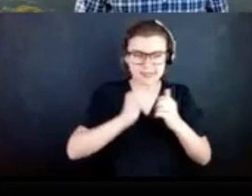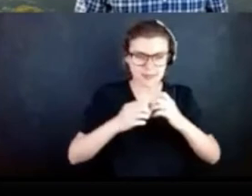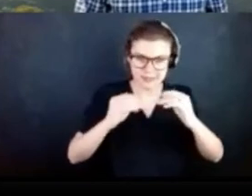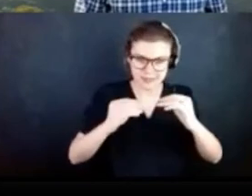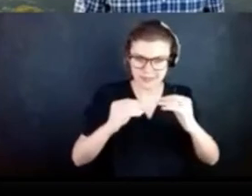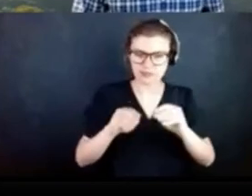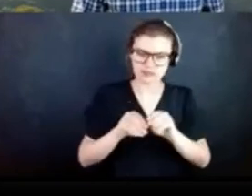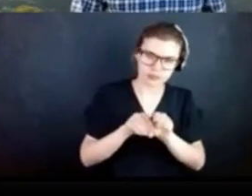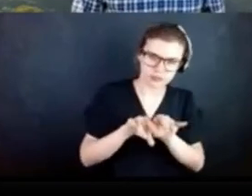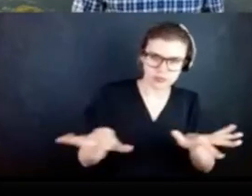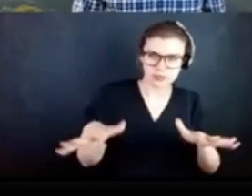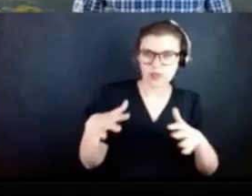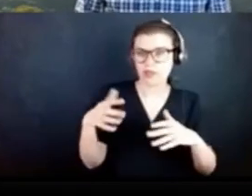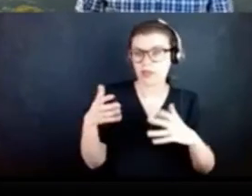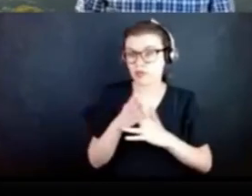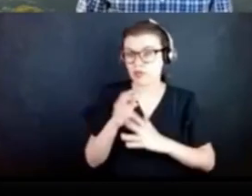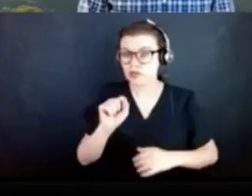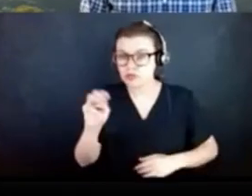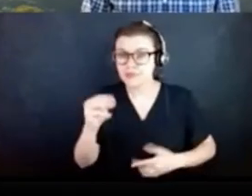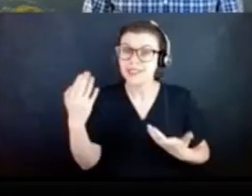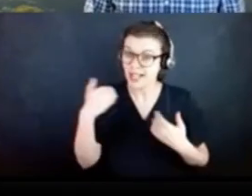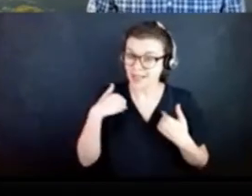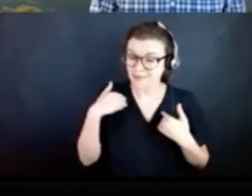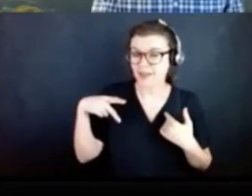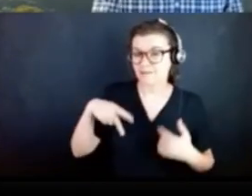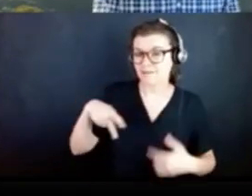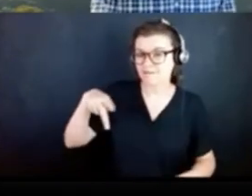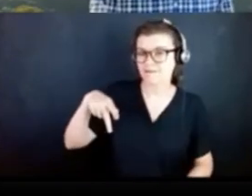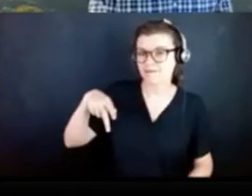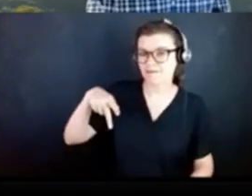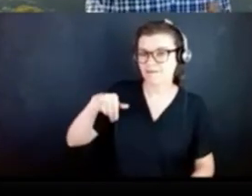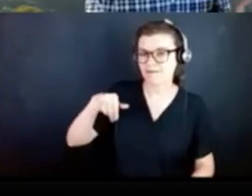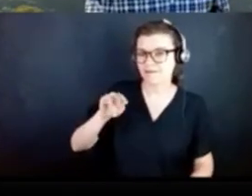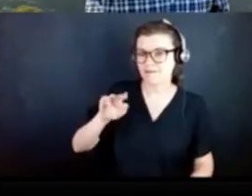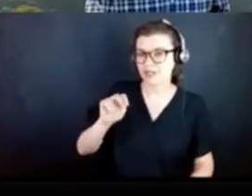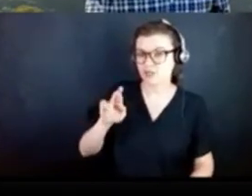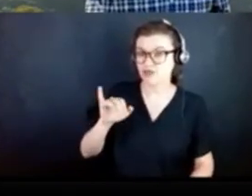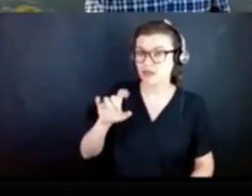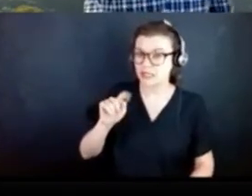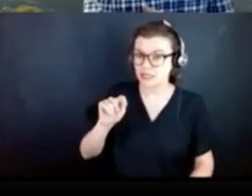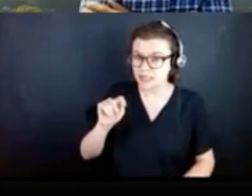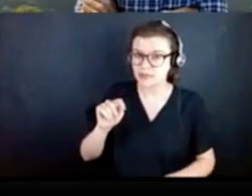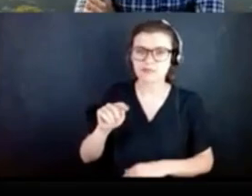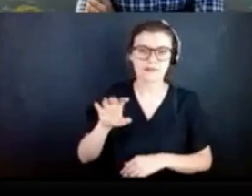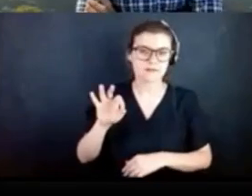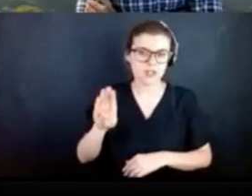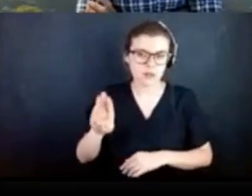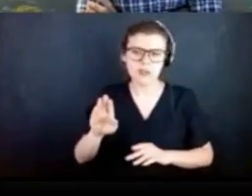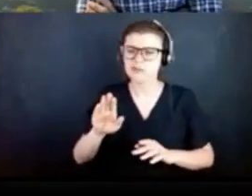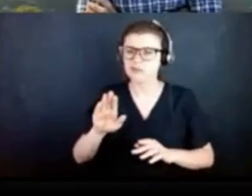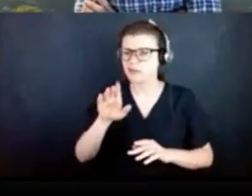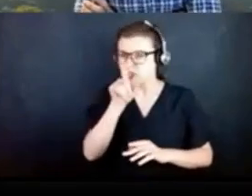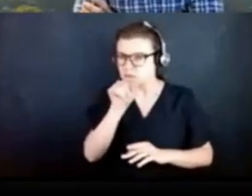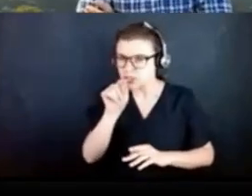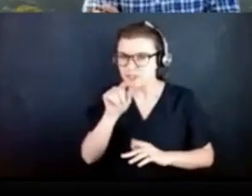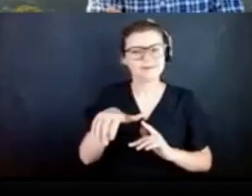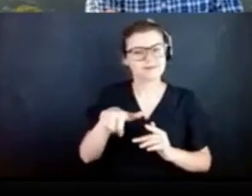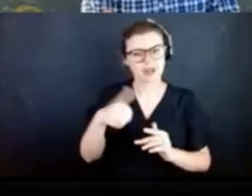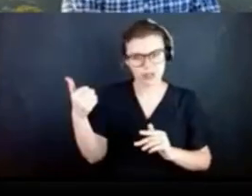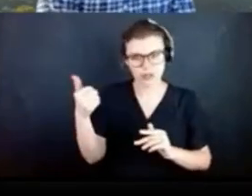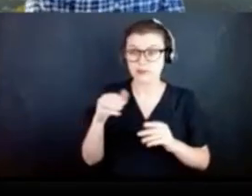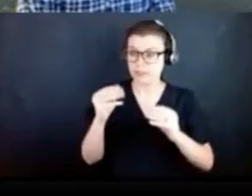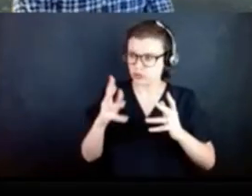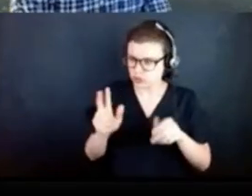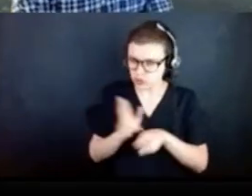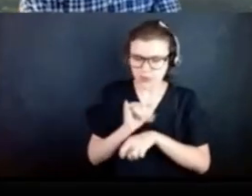such as Pinterest and Twitter, as well as Facebook and other platforms. So networks matter. So really quick, this is just a reflection, not a